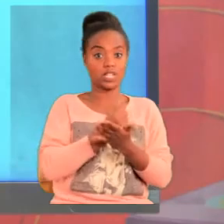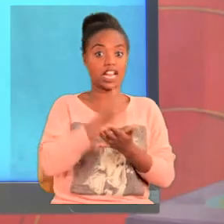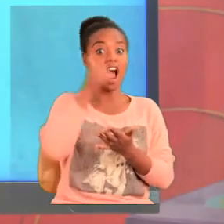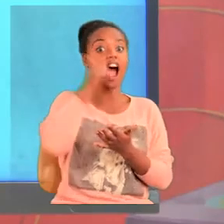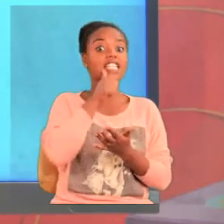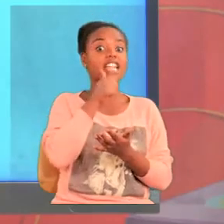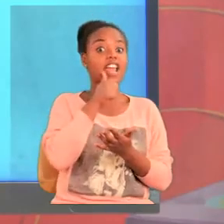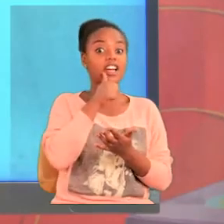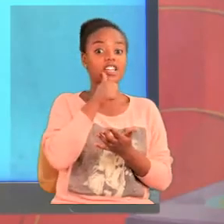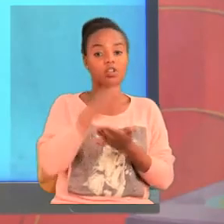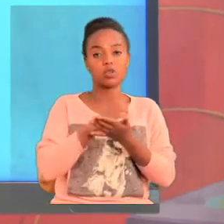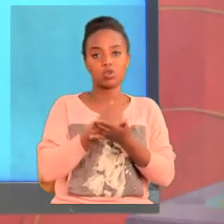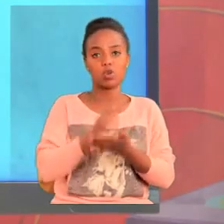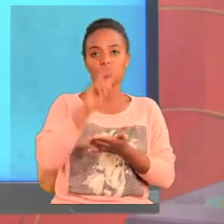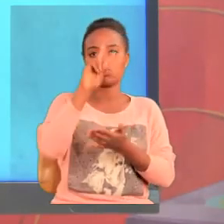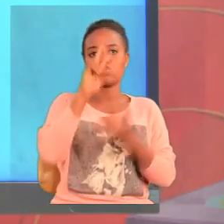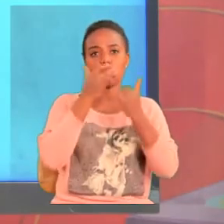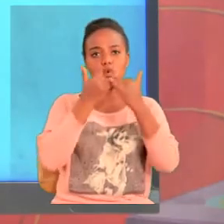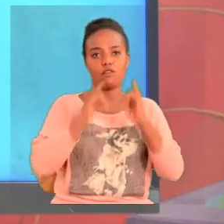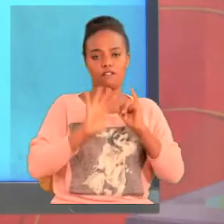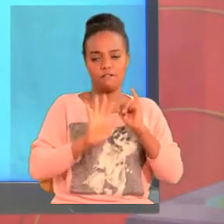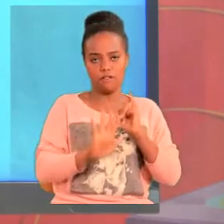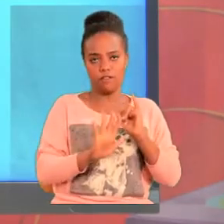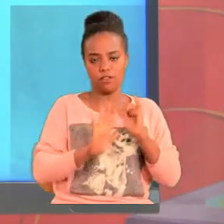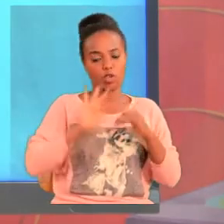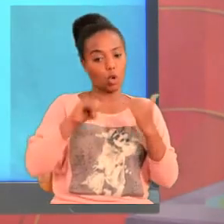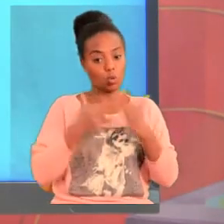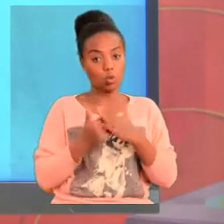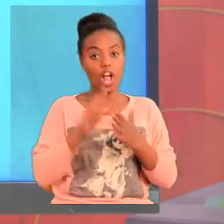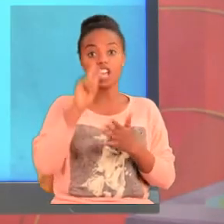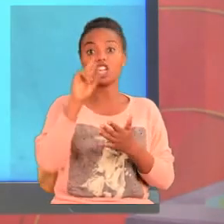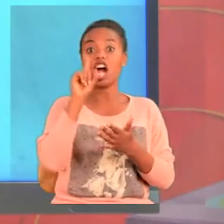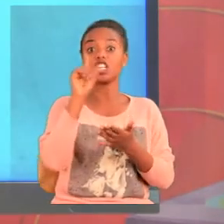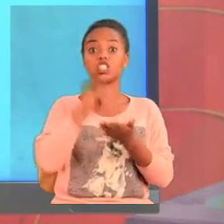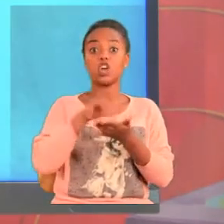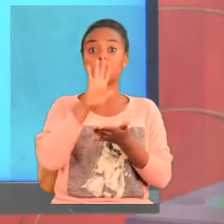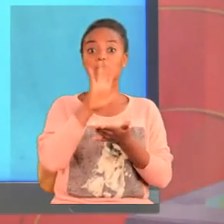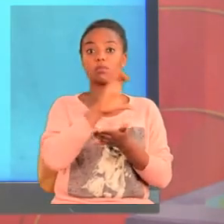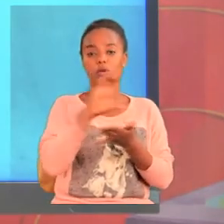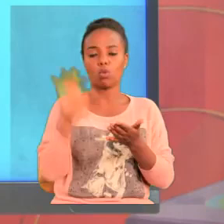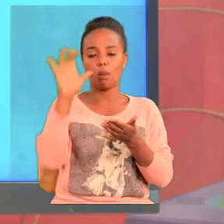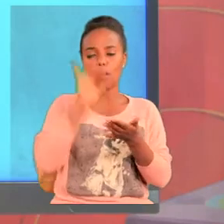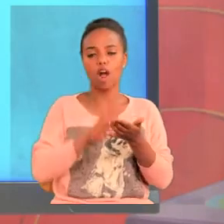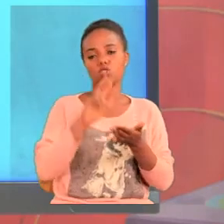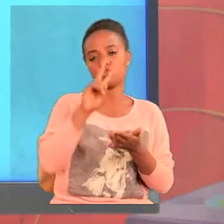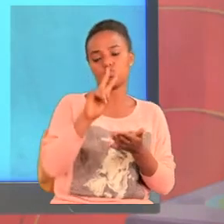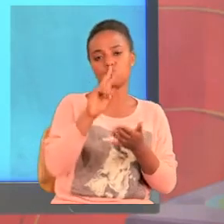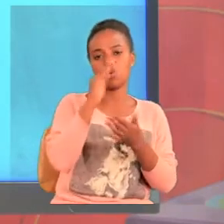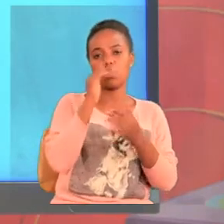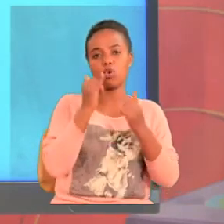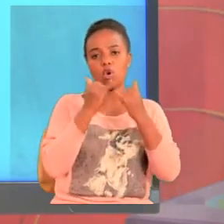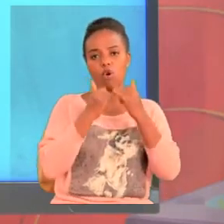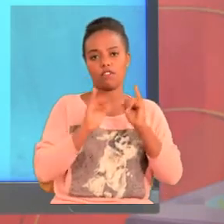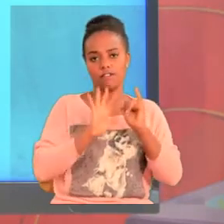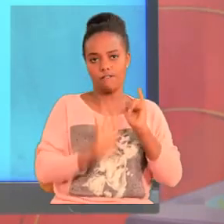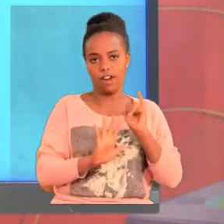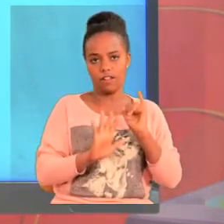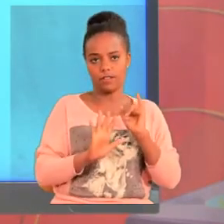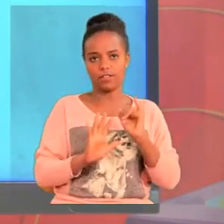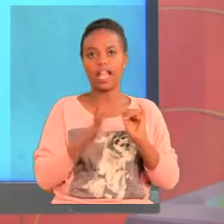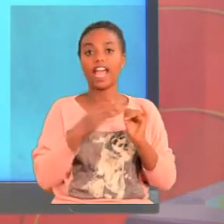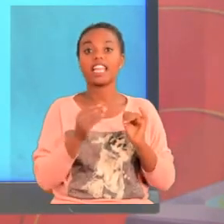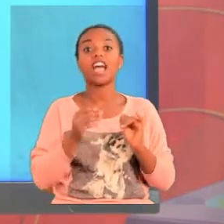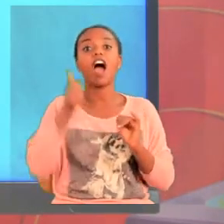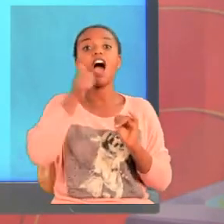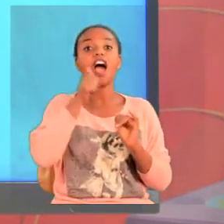fifths of the total amount of money, and Ali shares 3 fifths of the total amount of